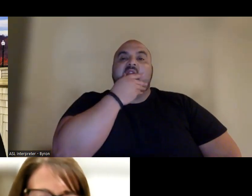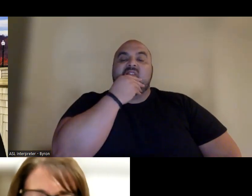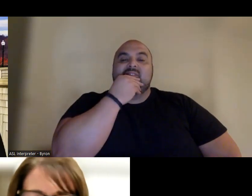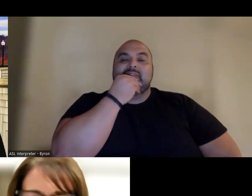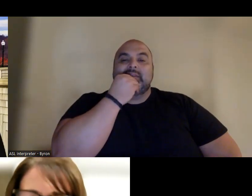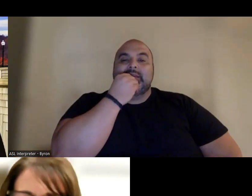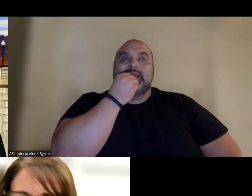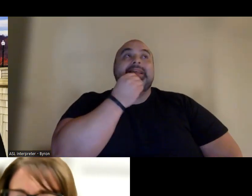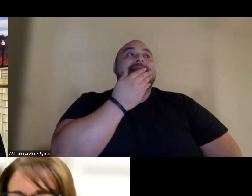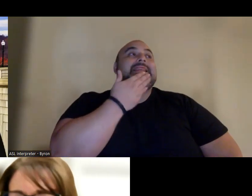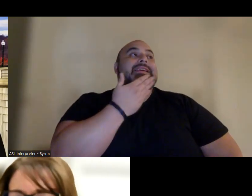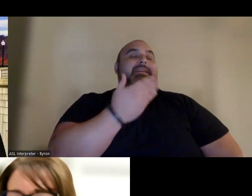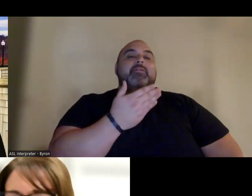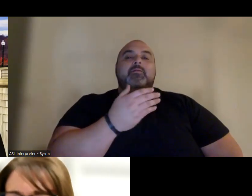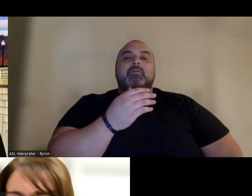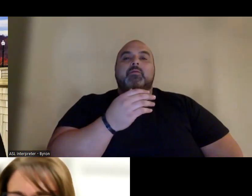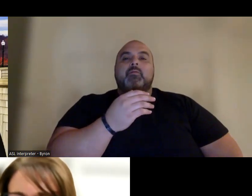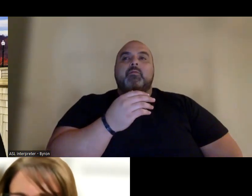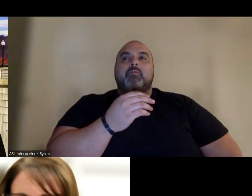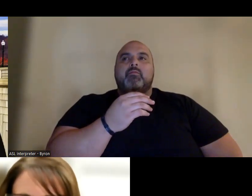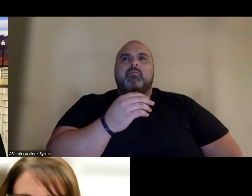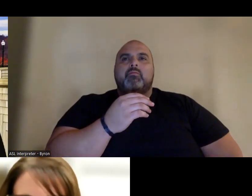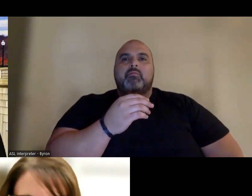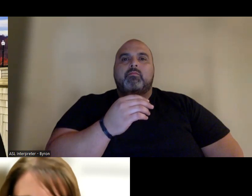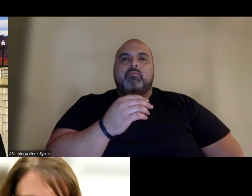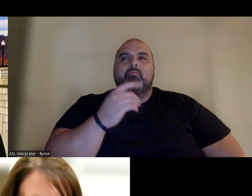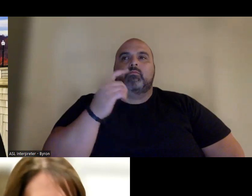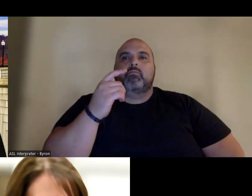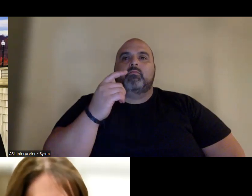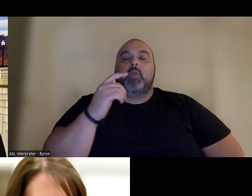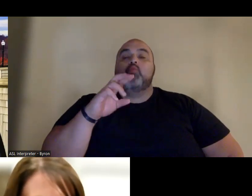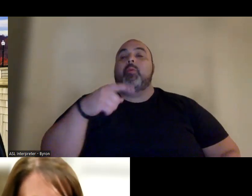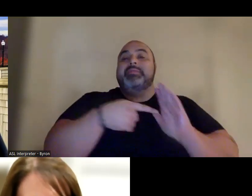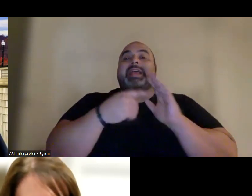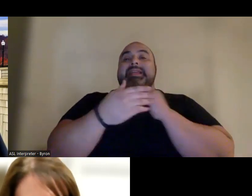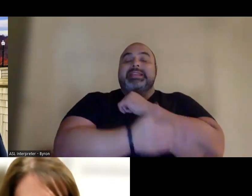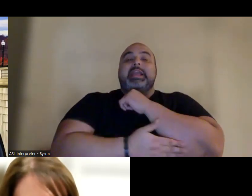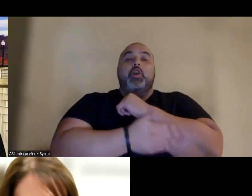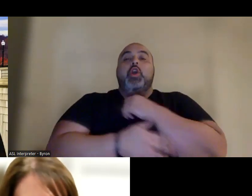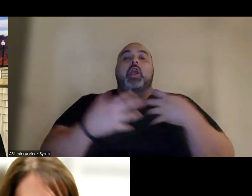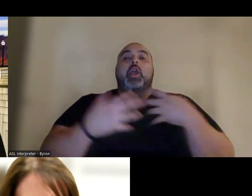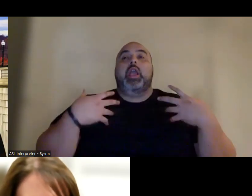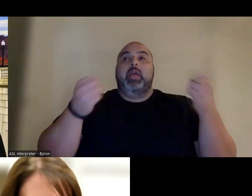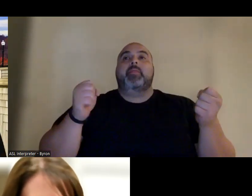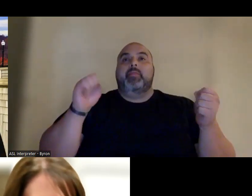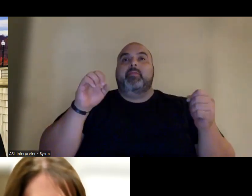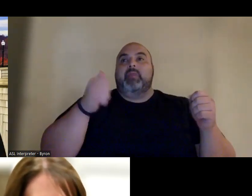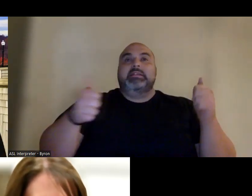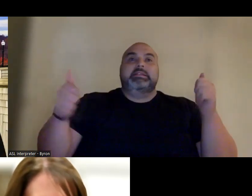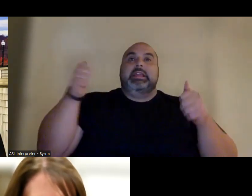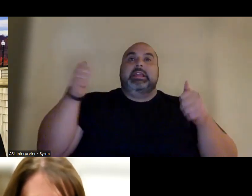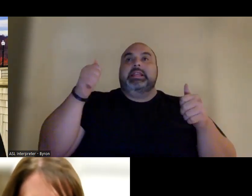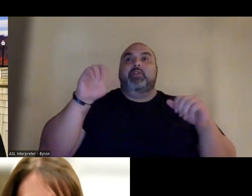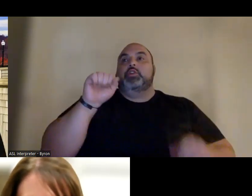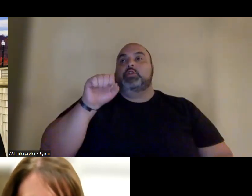Thank you. Jaylene Richards with Solano Public Health and also representing the County Health Executives Association of California.